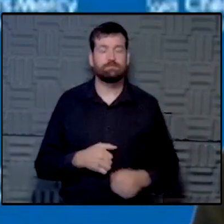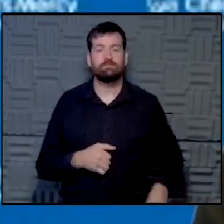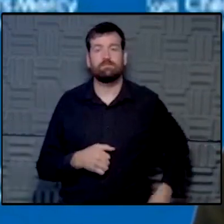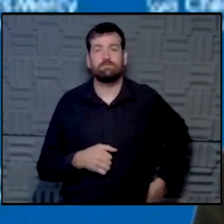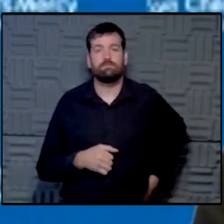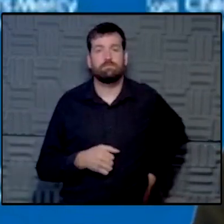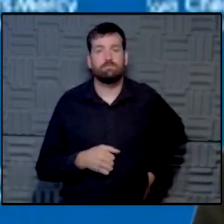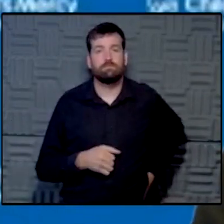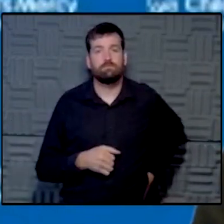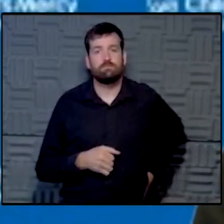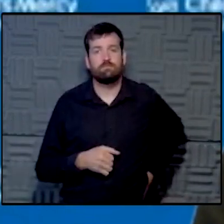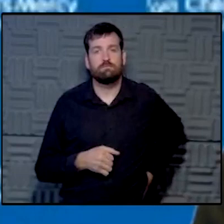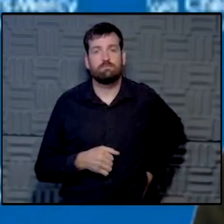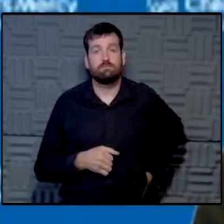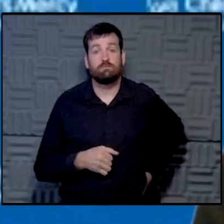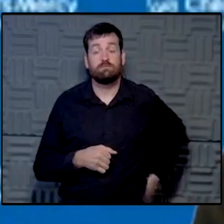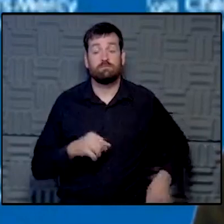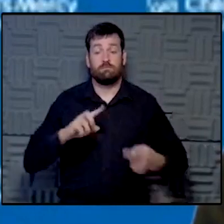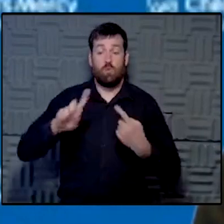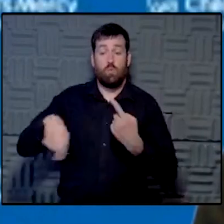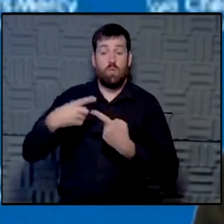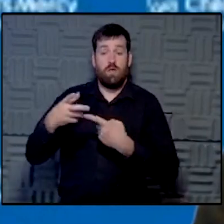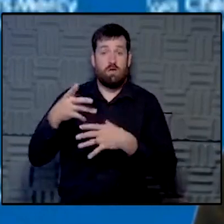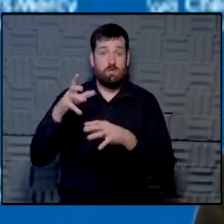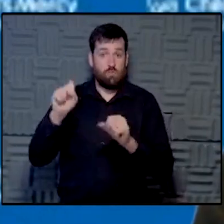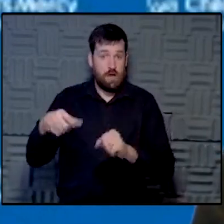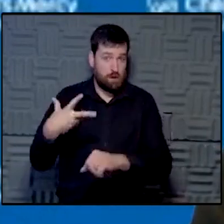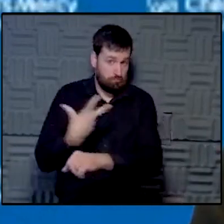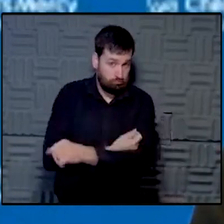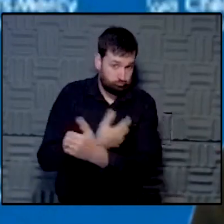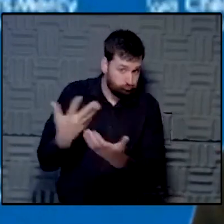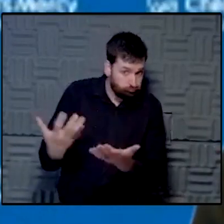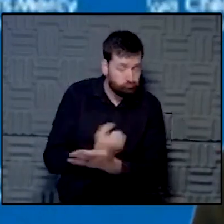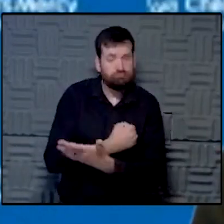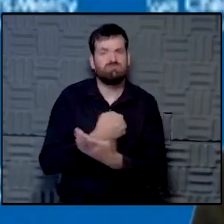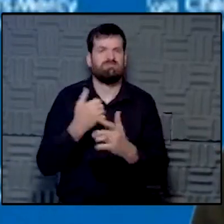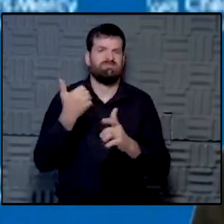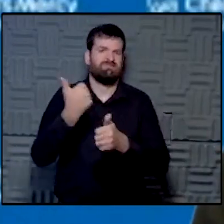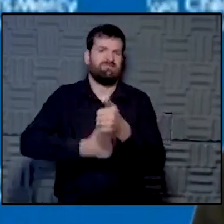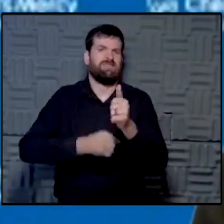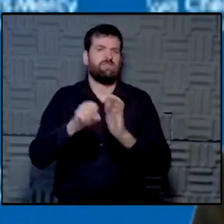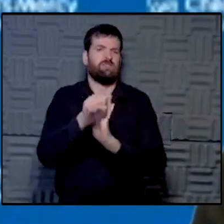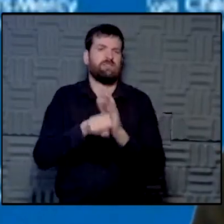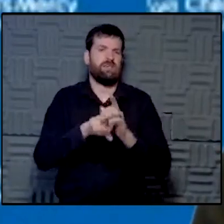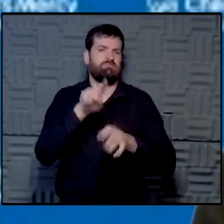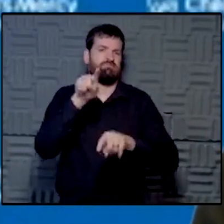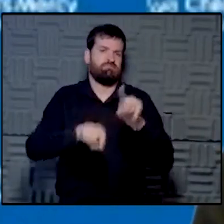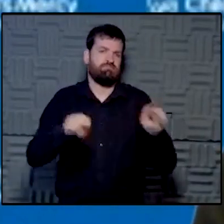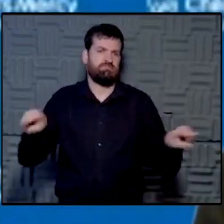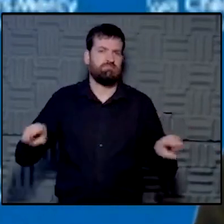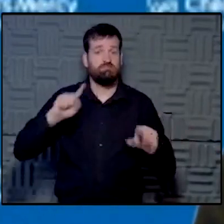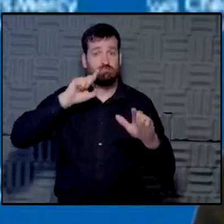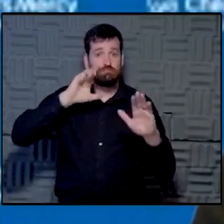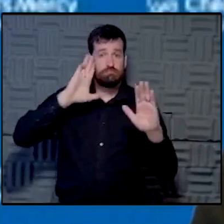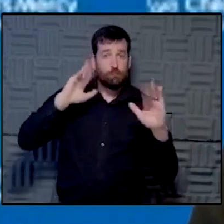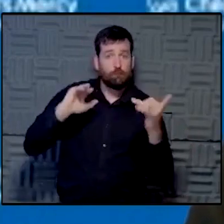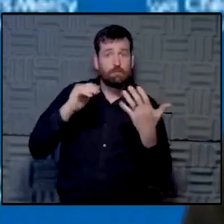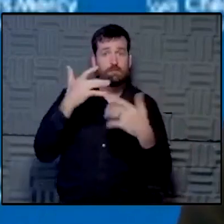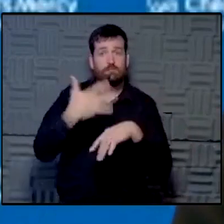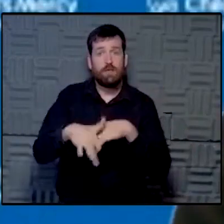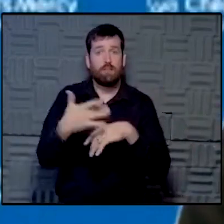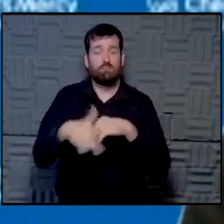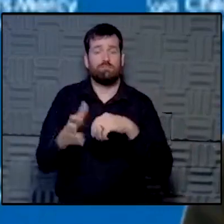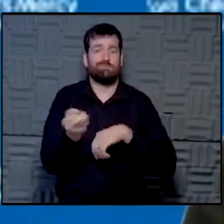you can get it is obviously going to be dependent on each state is going to roll out the vaccine in different ways. we're hoping that it'll be available in